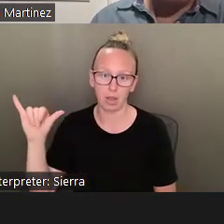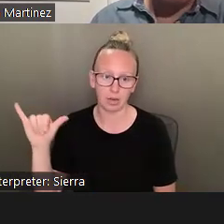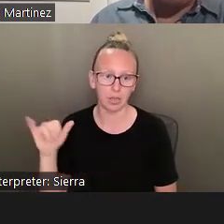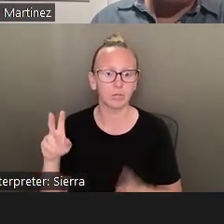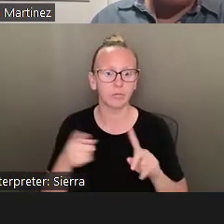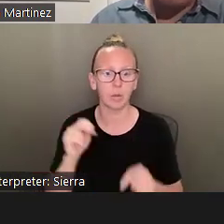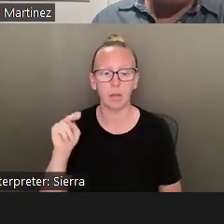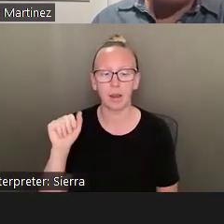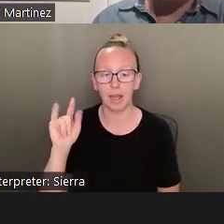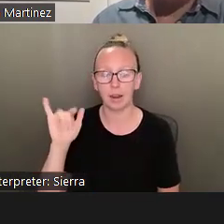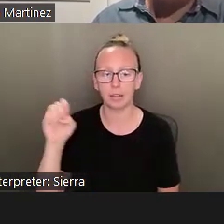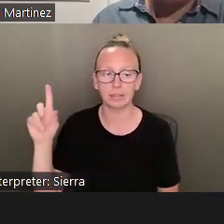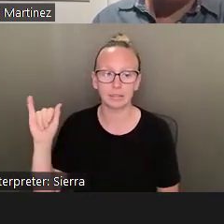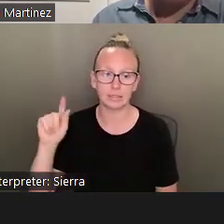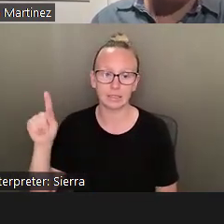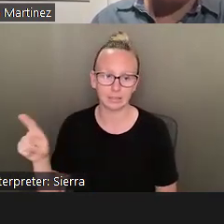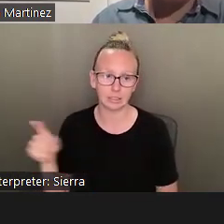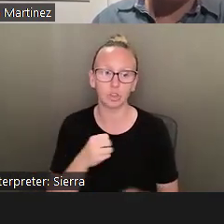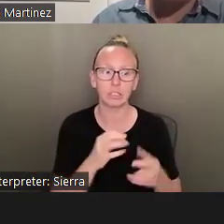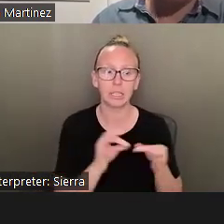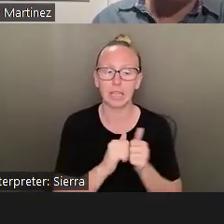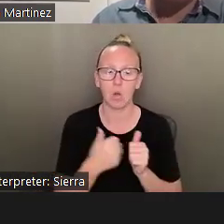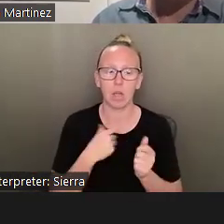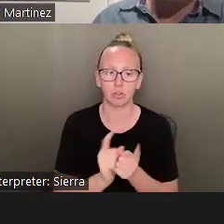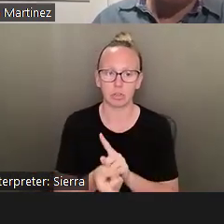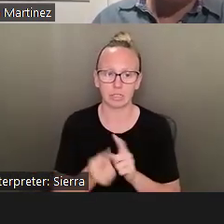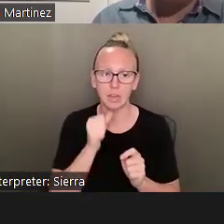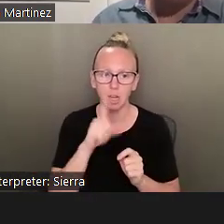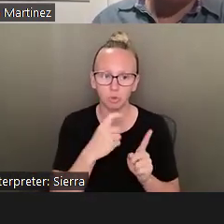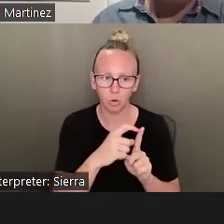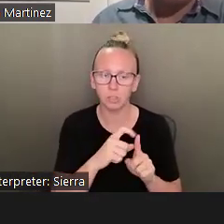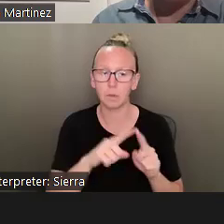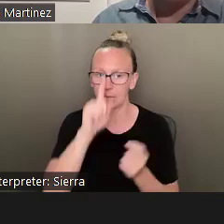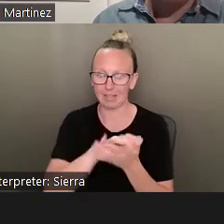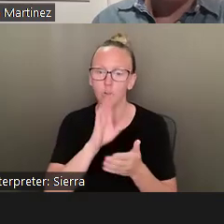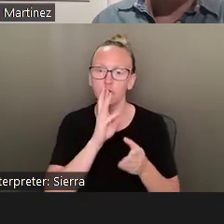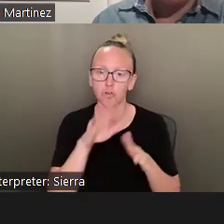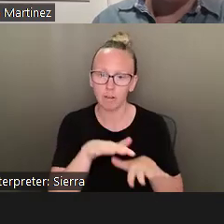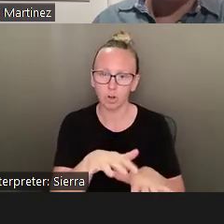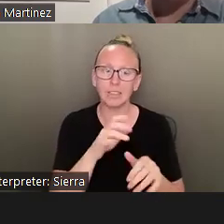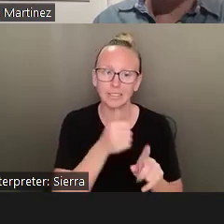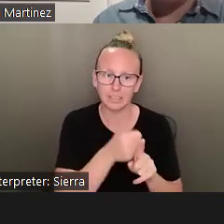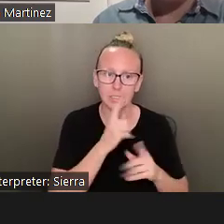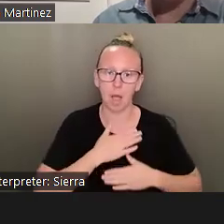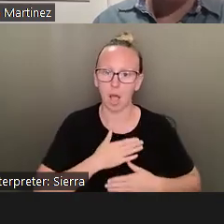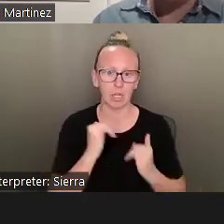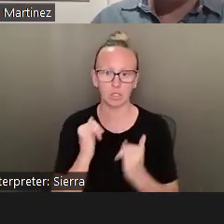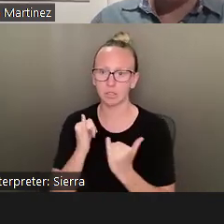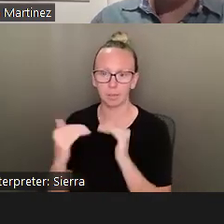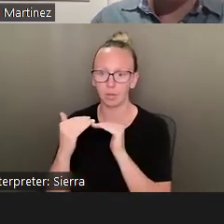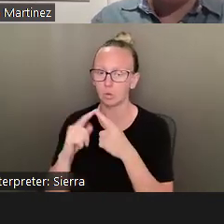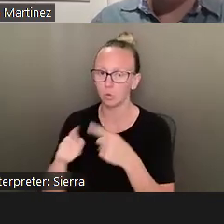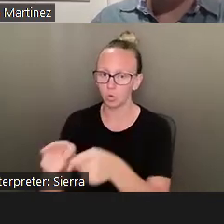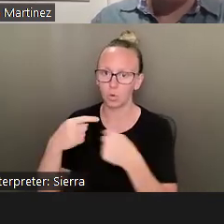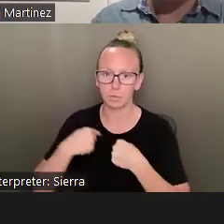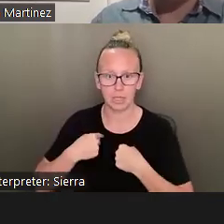And she says, how can I translate, not in words, but in belief, that a river is a body, as alive as you or I, that there